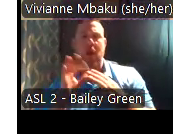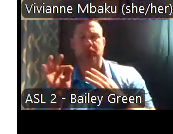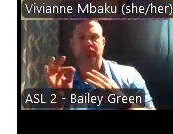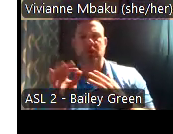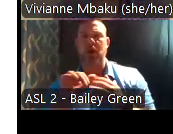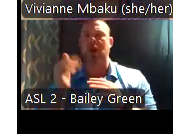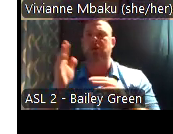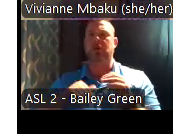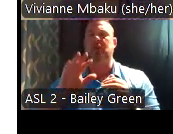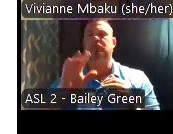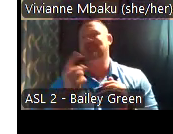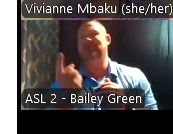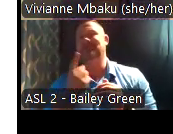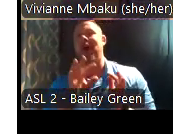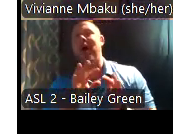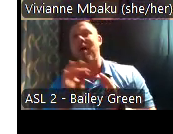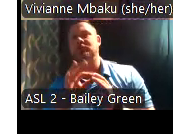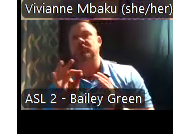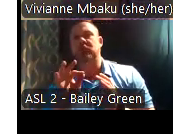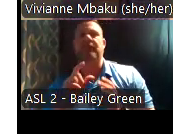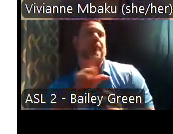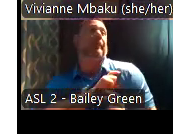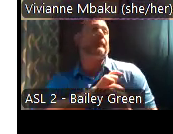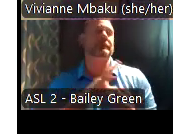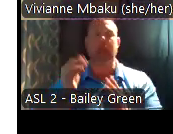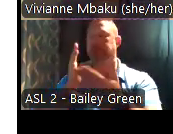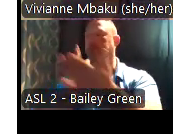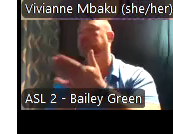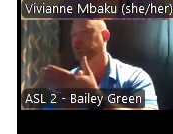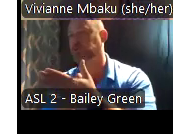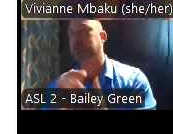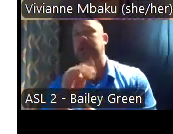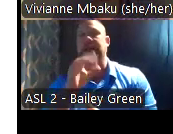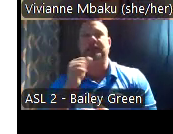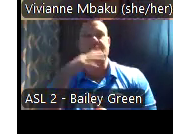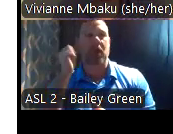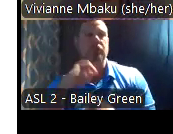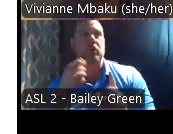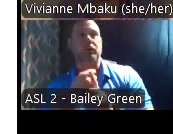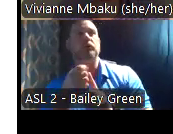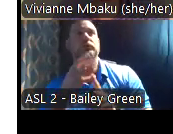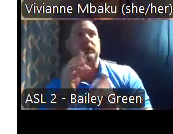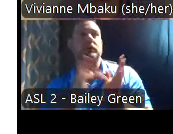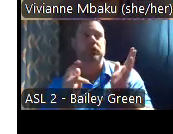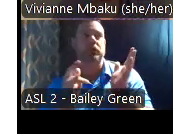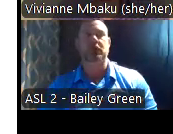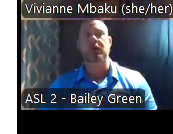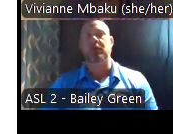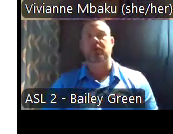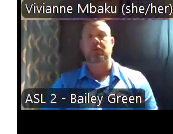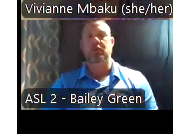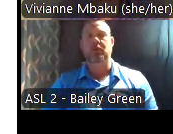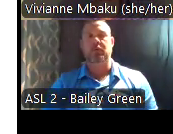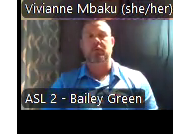than just the option of police and prosecution in cases of elder abuse and exploitation. And then